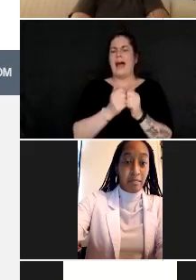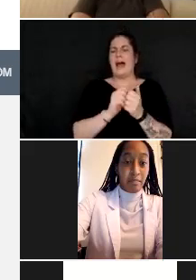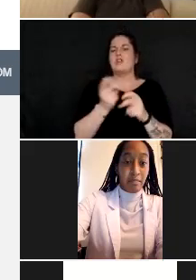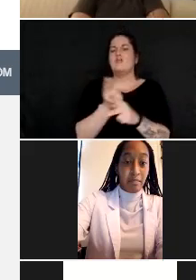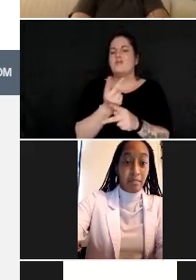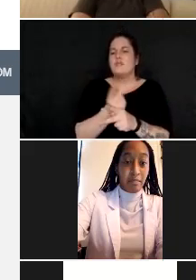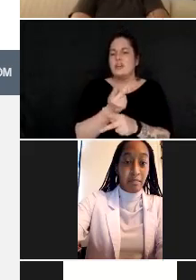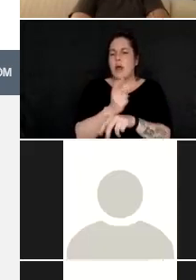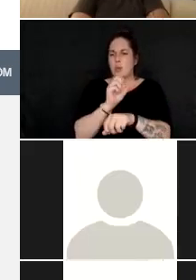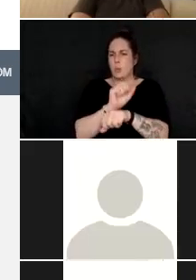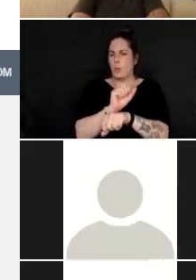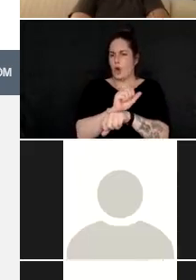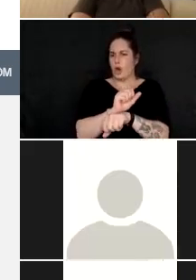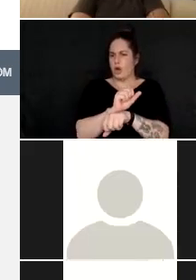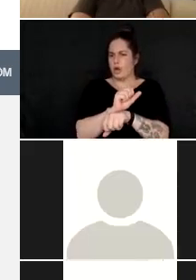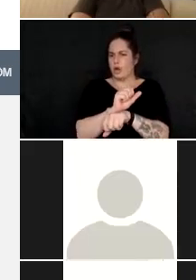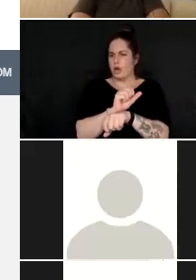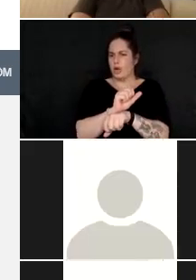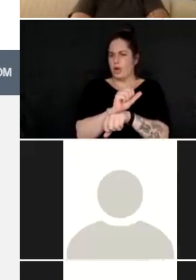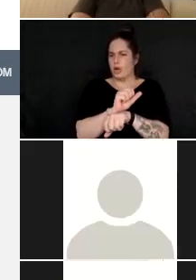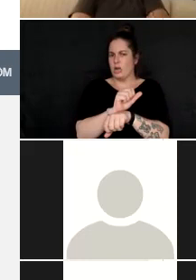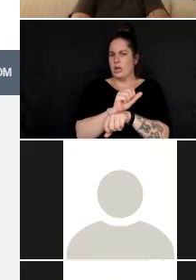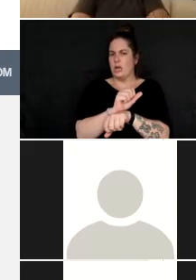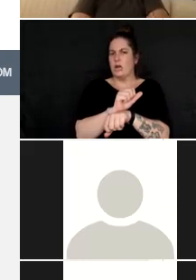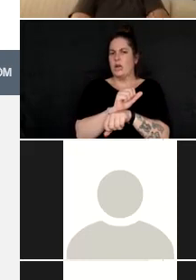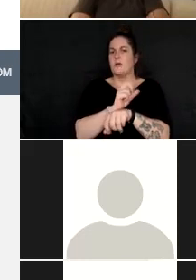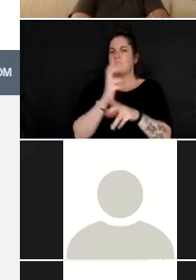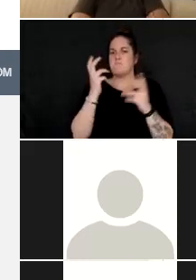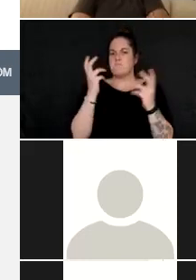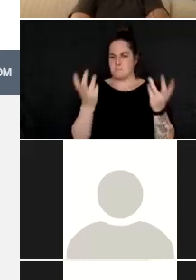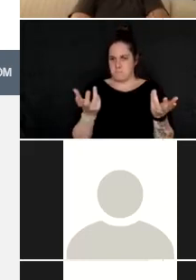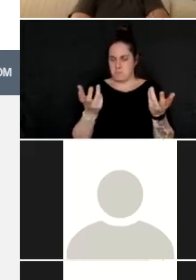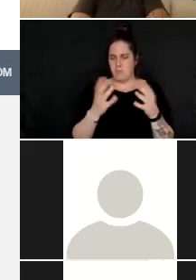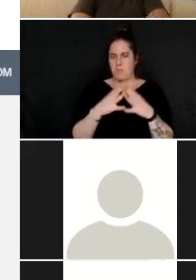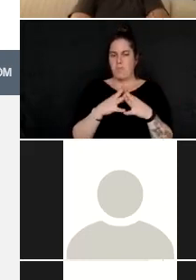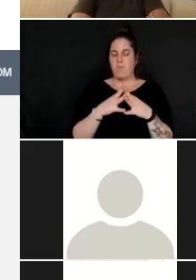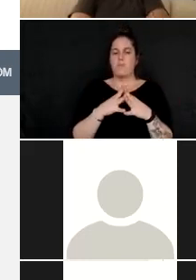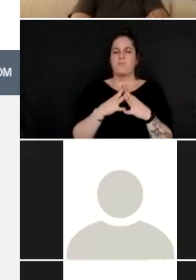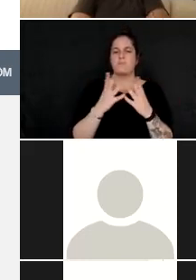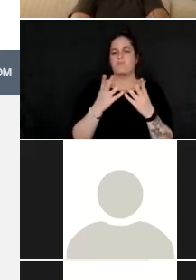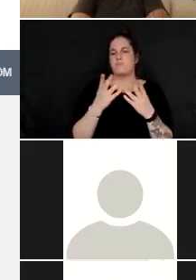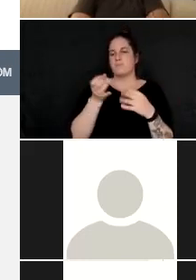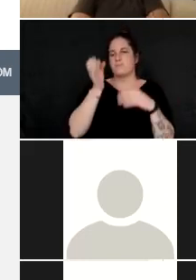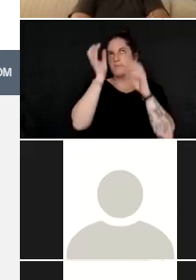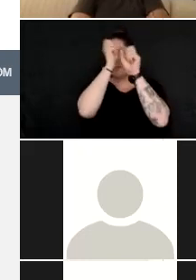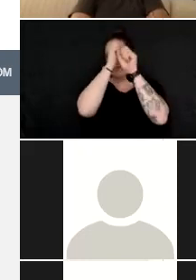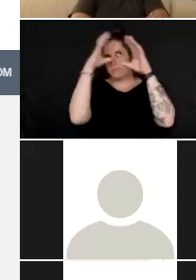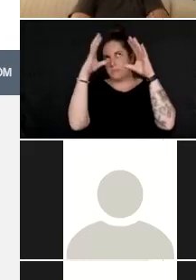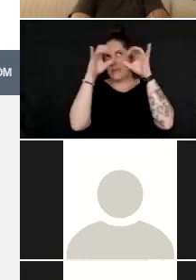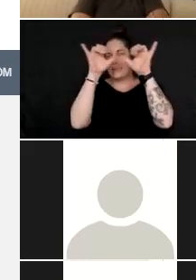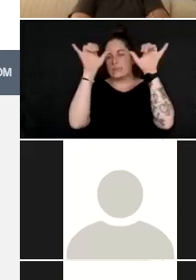Well, we can simply think of that. Imagine that system has a way